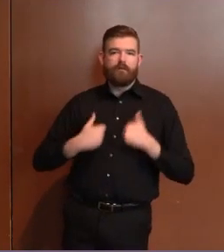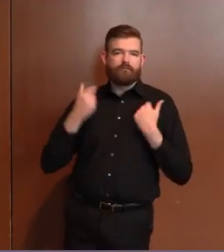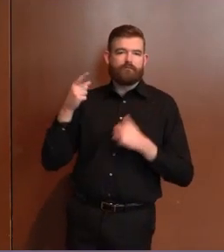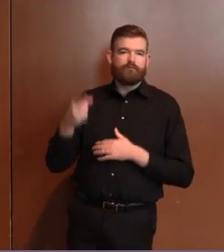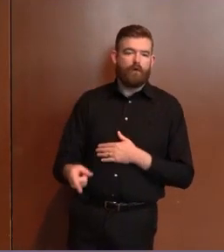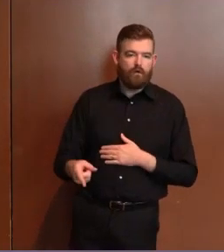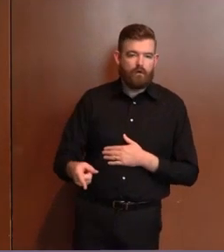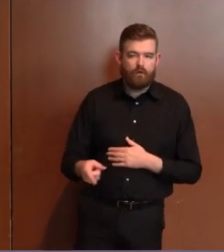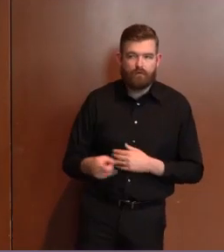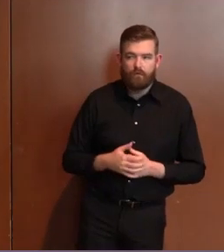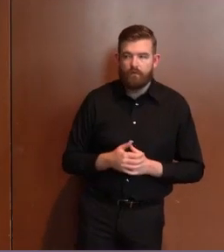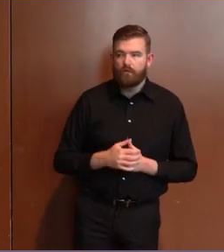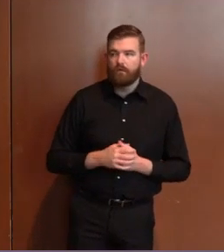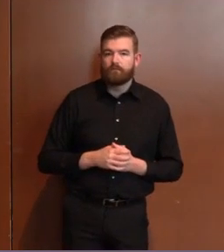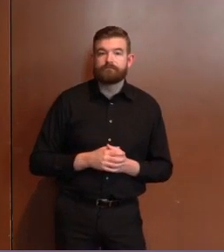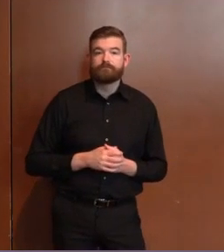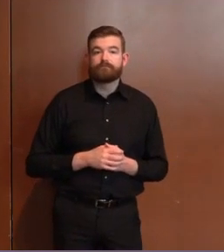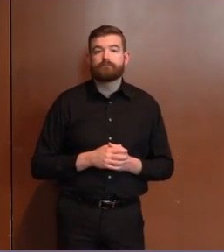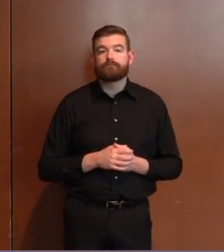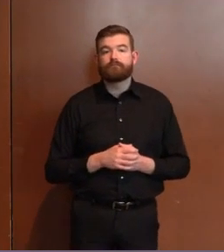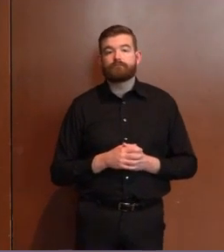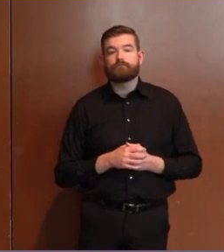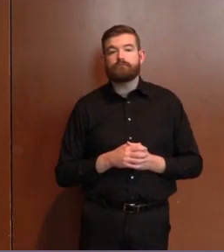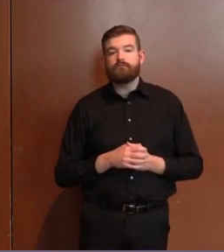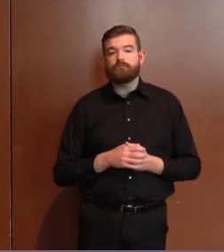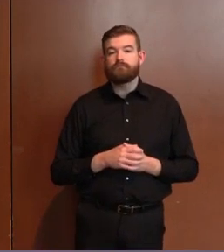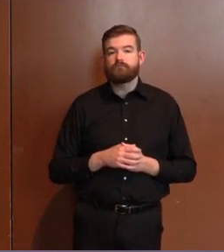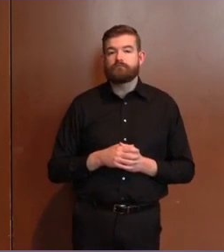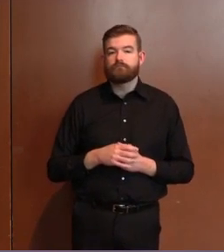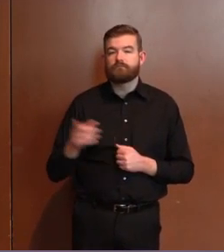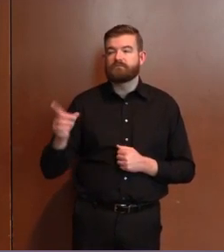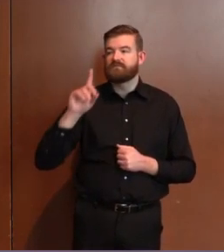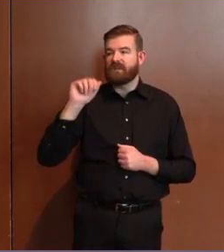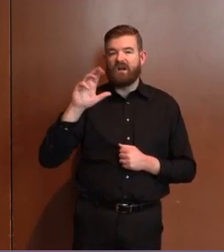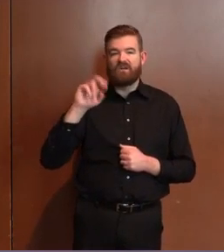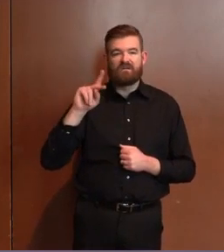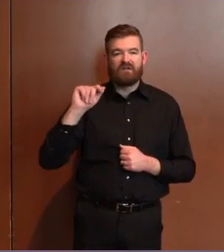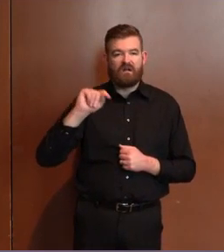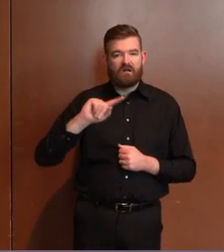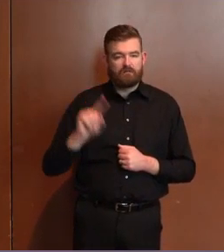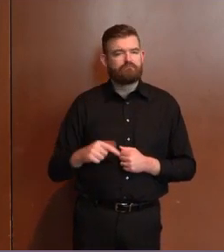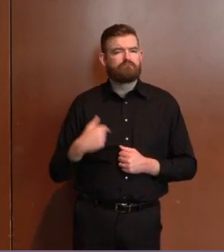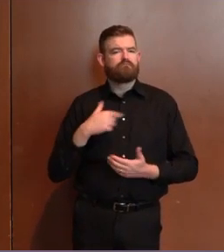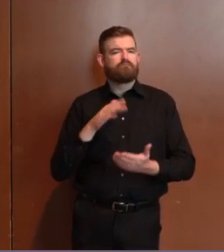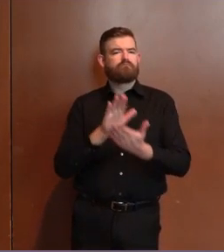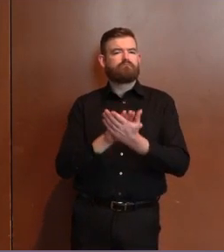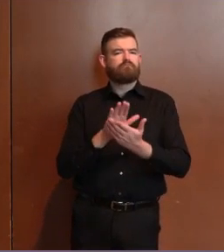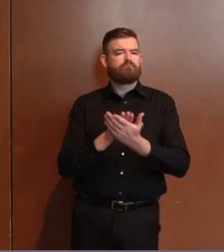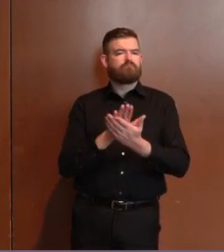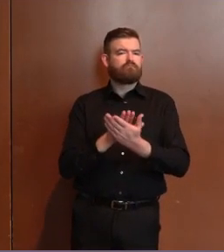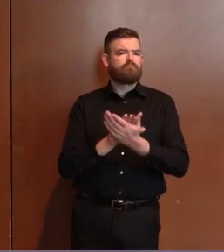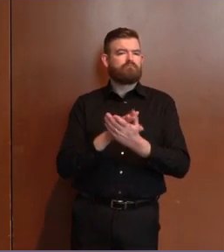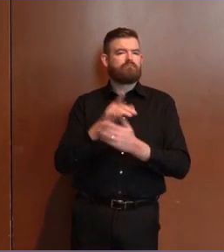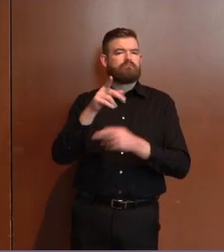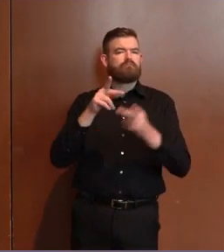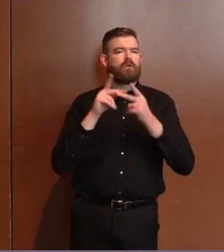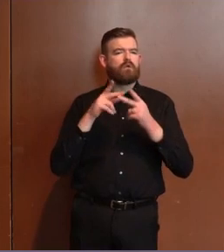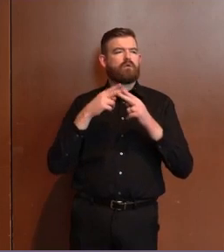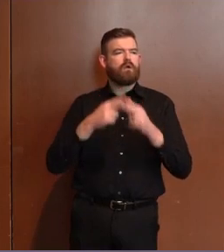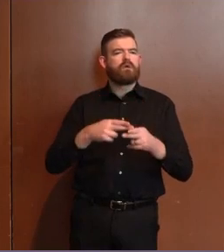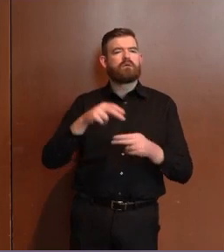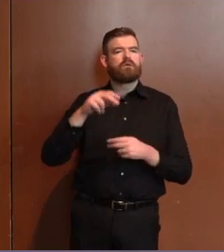Again, my name is Darren Katz. I just want to praise Seabrook in Trenton Falls, which my parents are residents of, one of 2